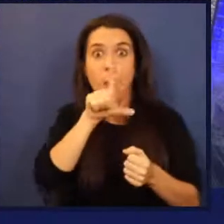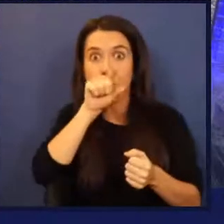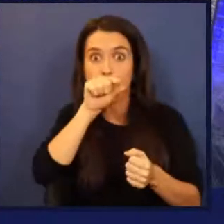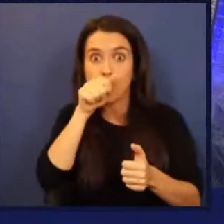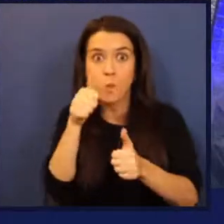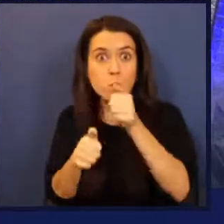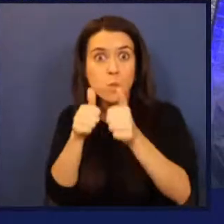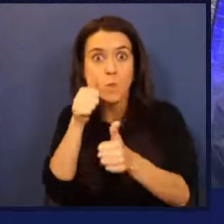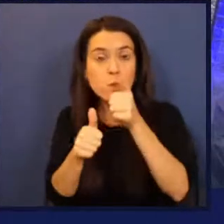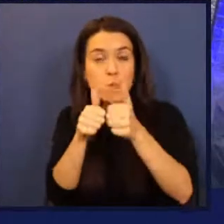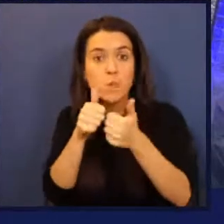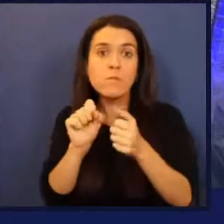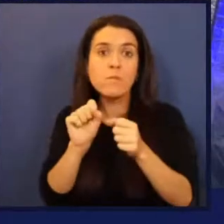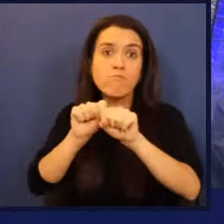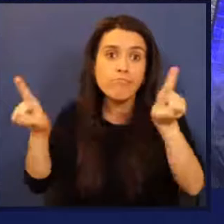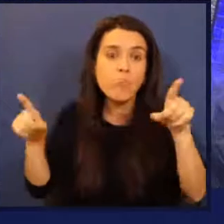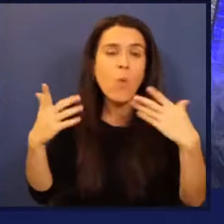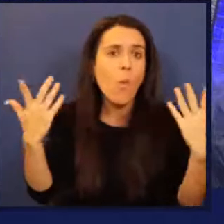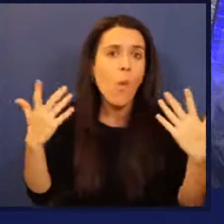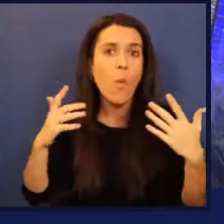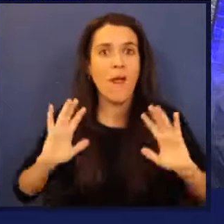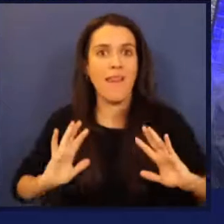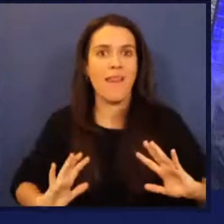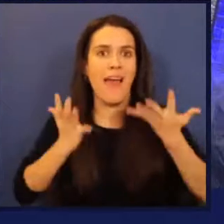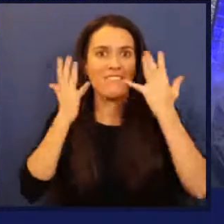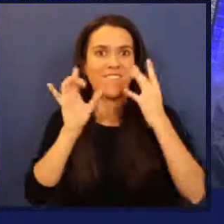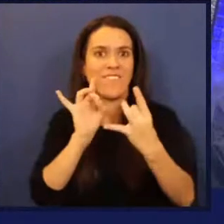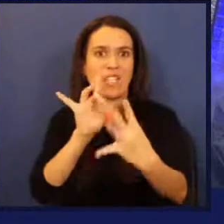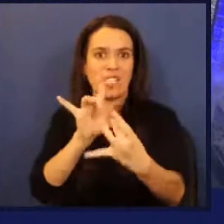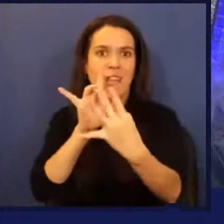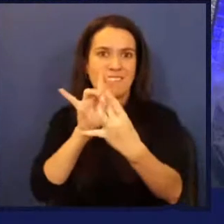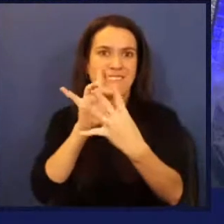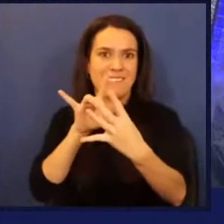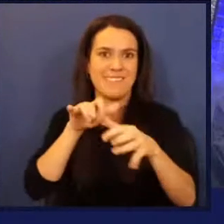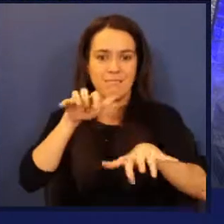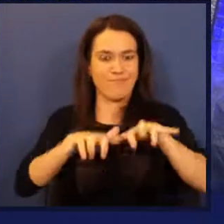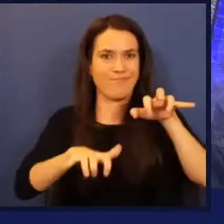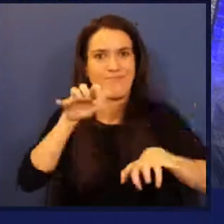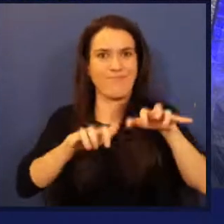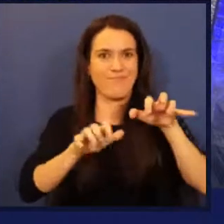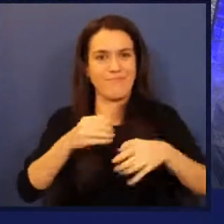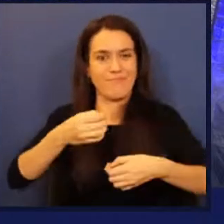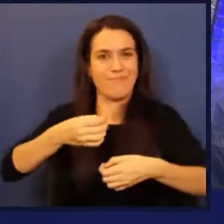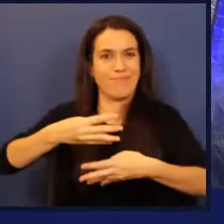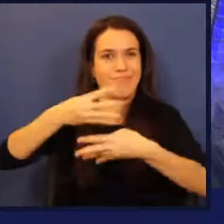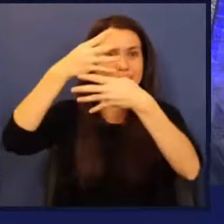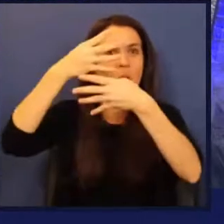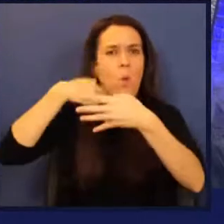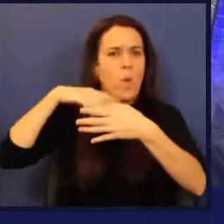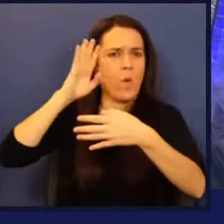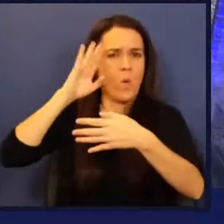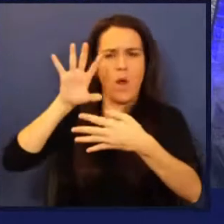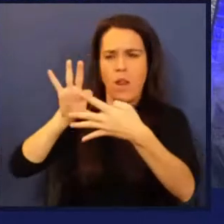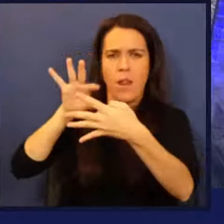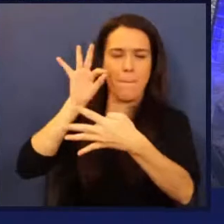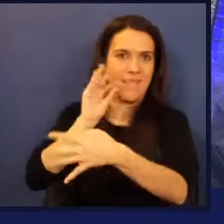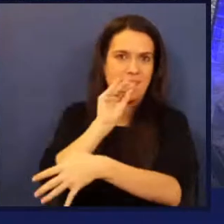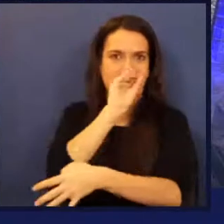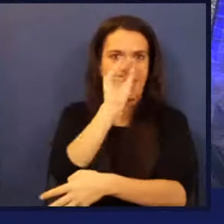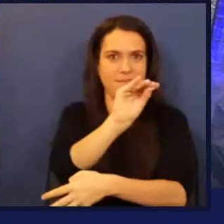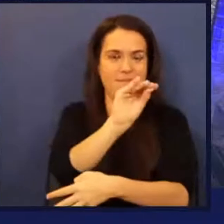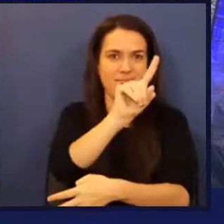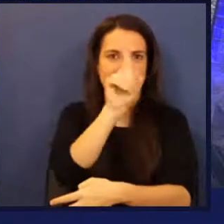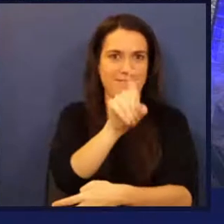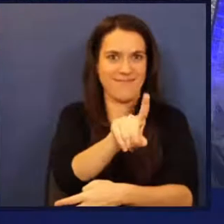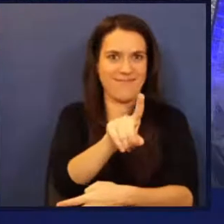them in the live chat. We have a live chat on our website, and we'll get them to the speakers tonight. I should